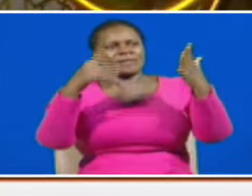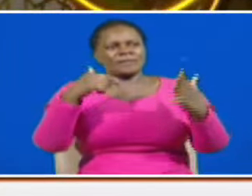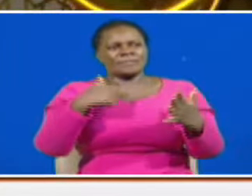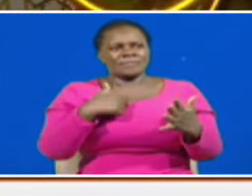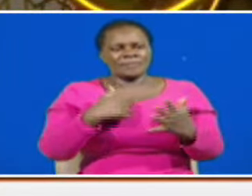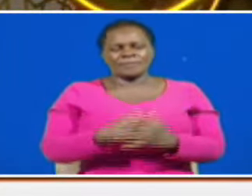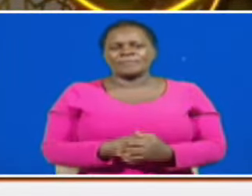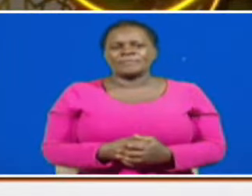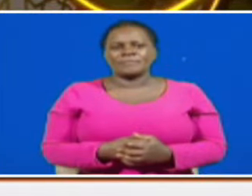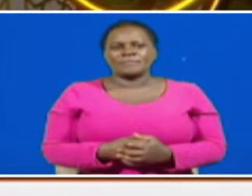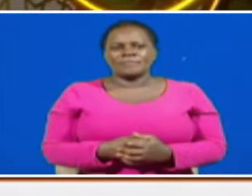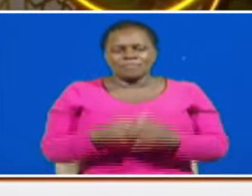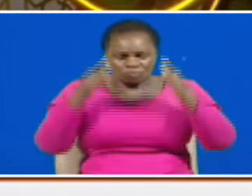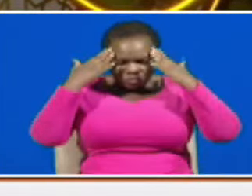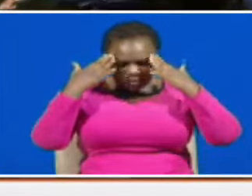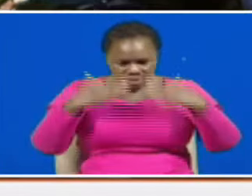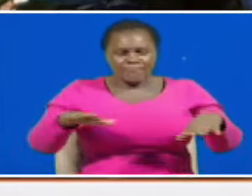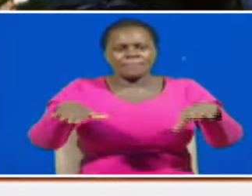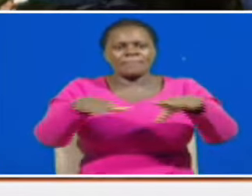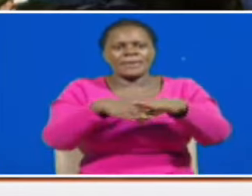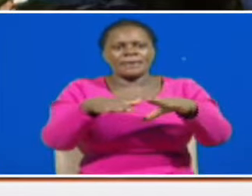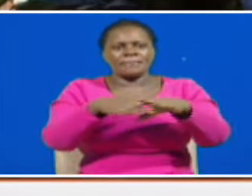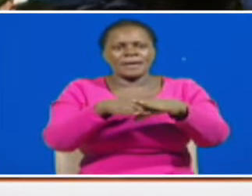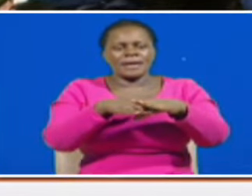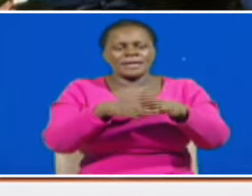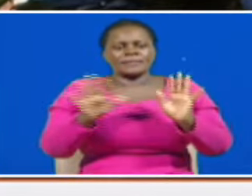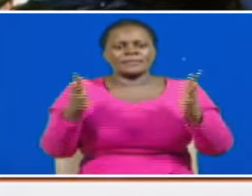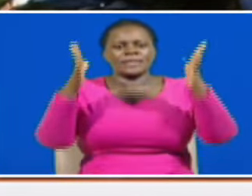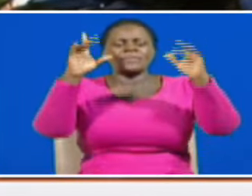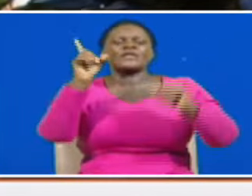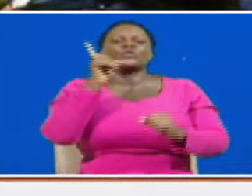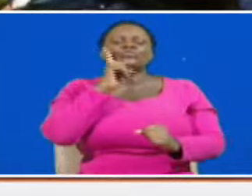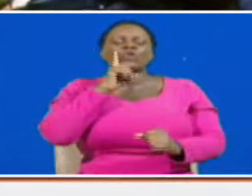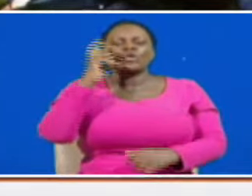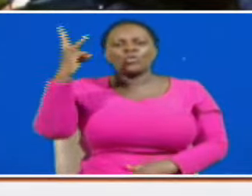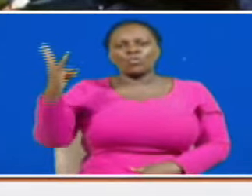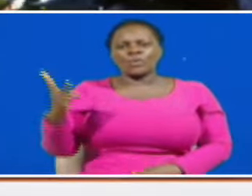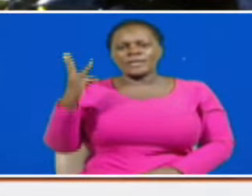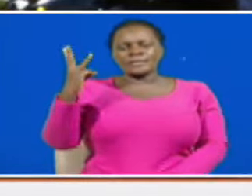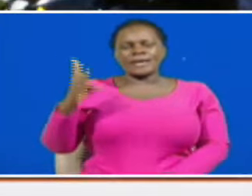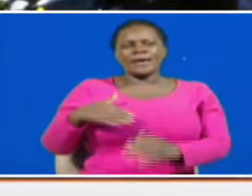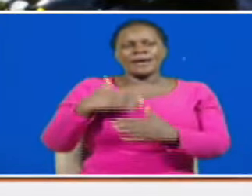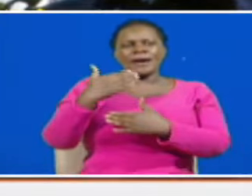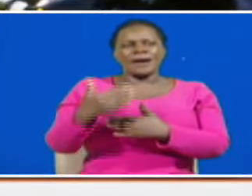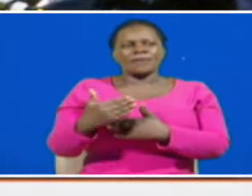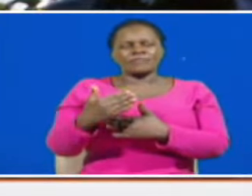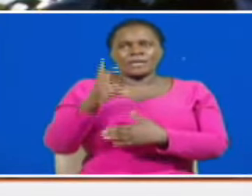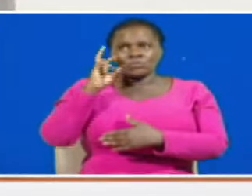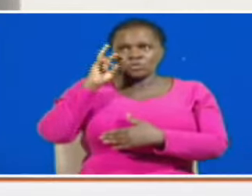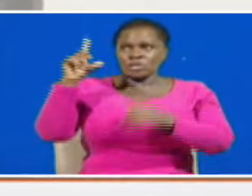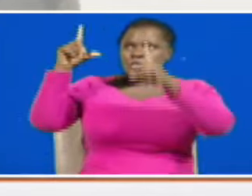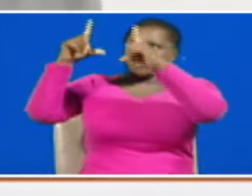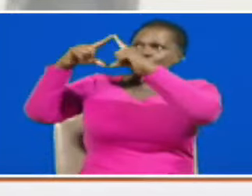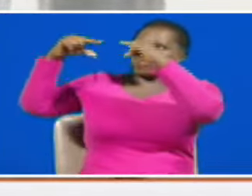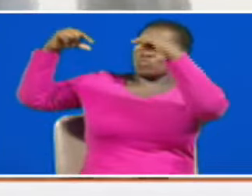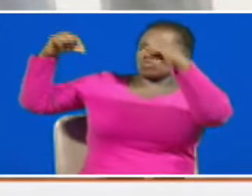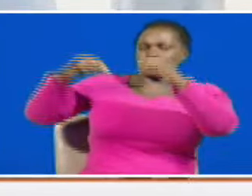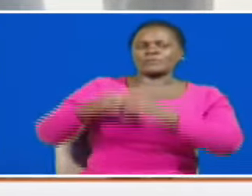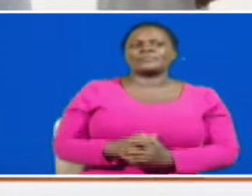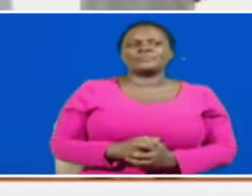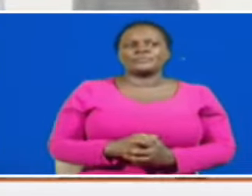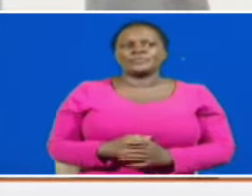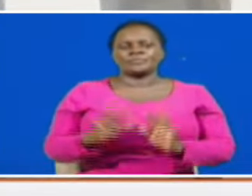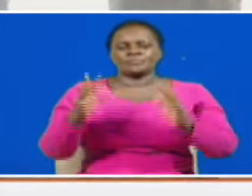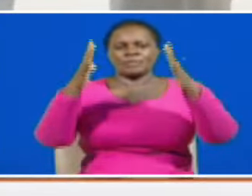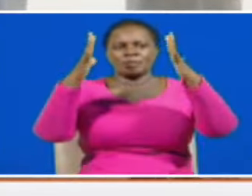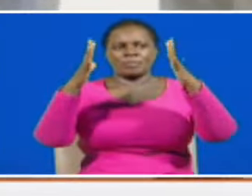mazeeishe. Muslim faithful will be observing Eid al-Fitr on Wednesday after sighting of the moon. This is a festival